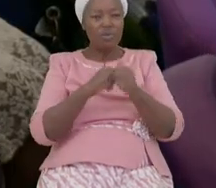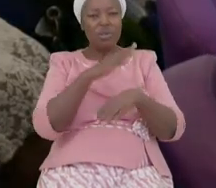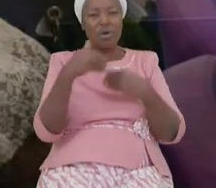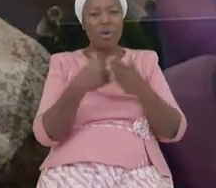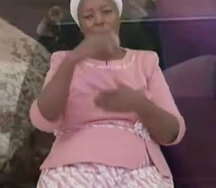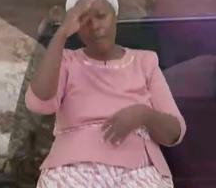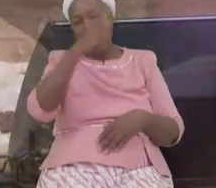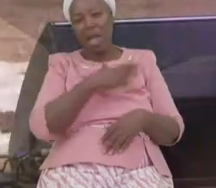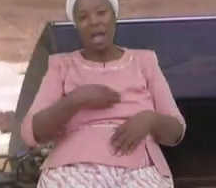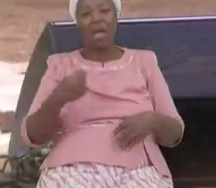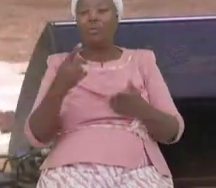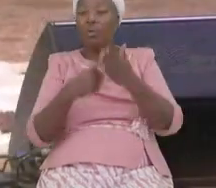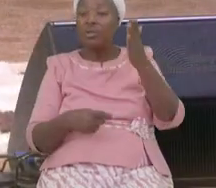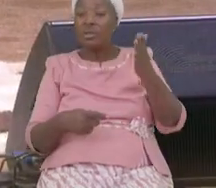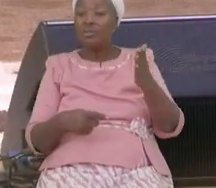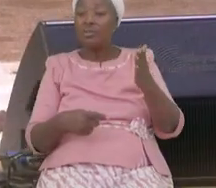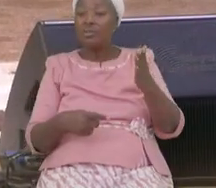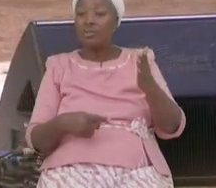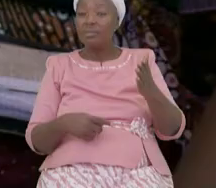men and